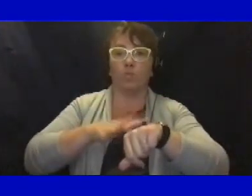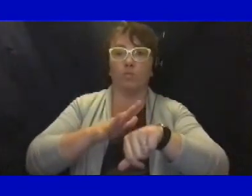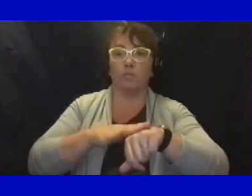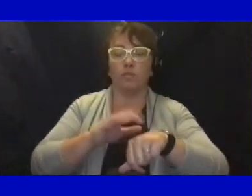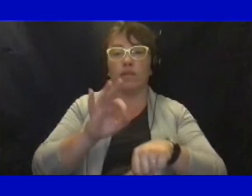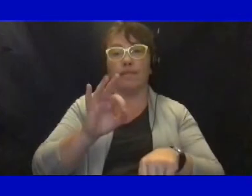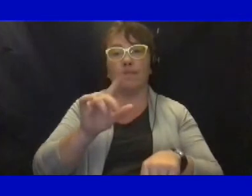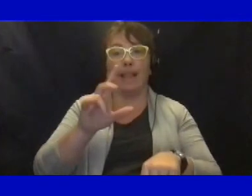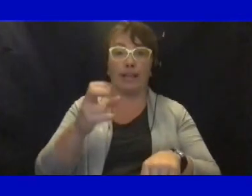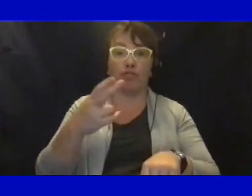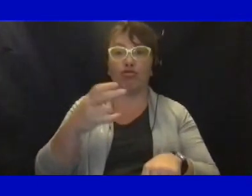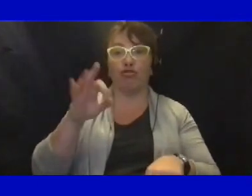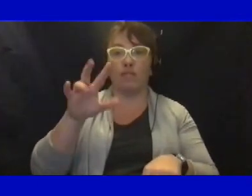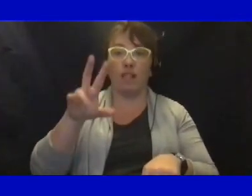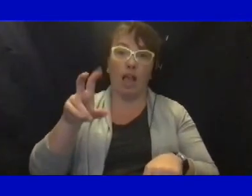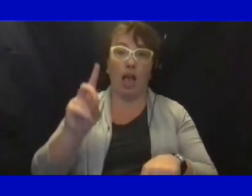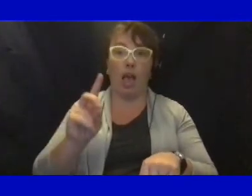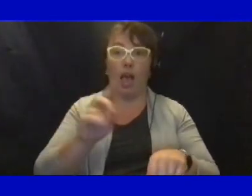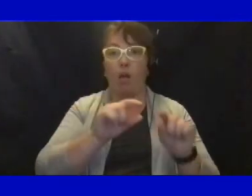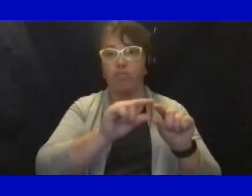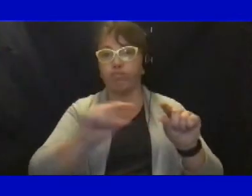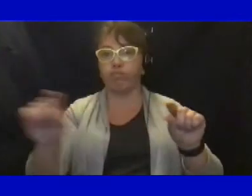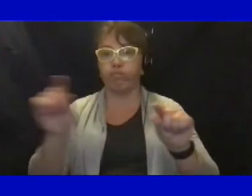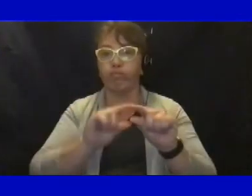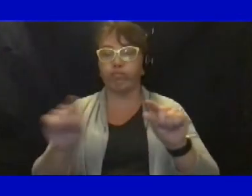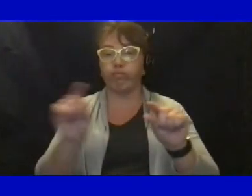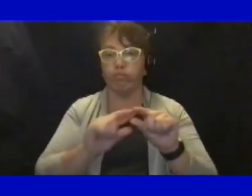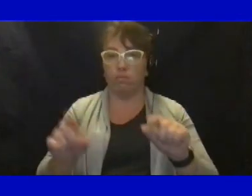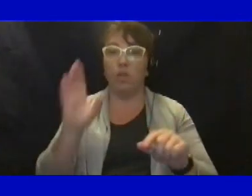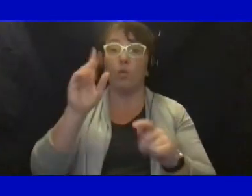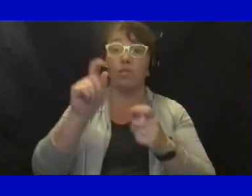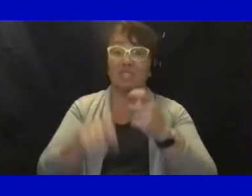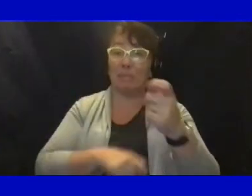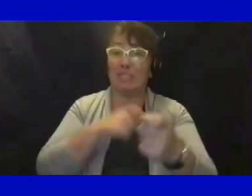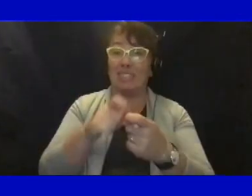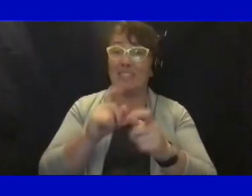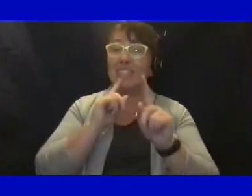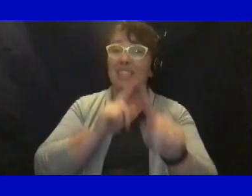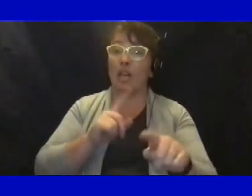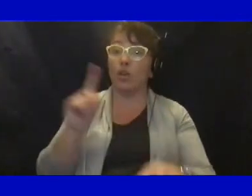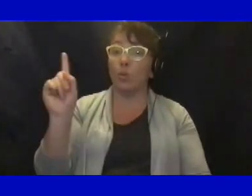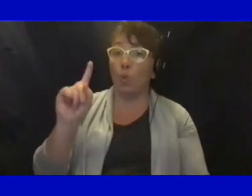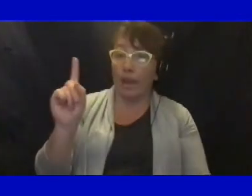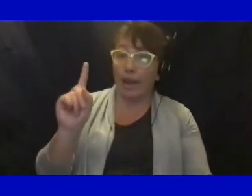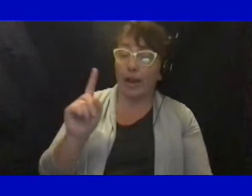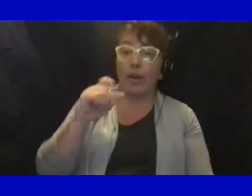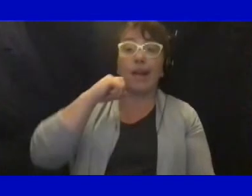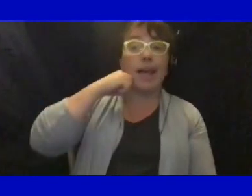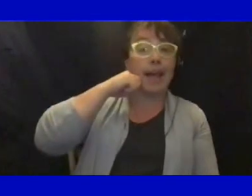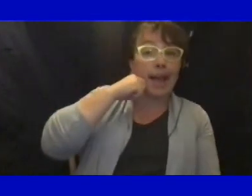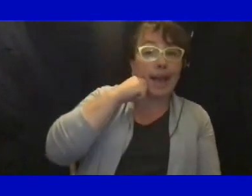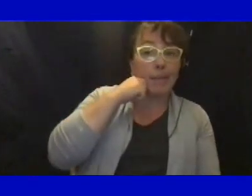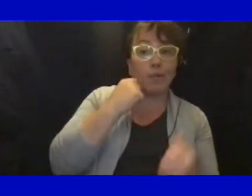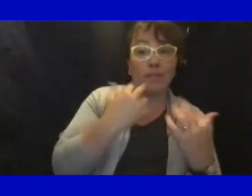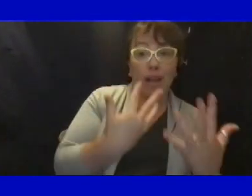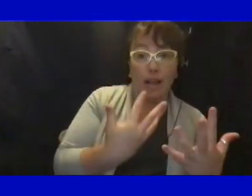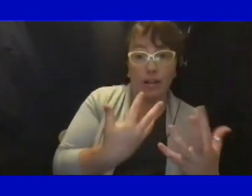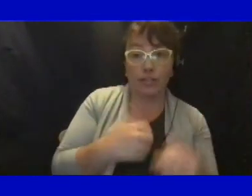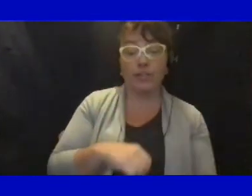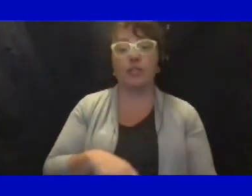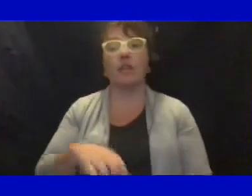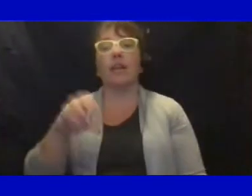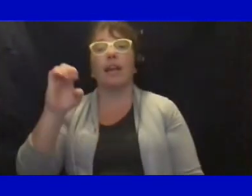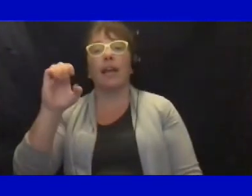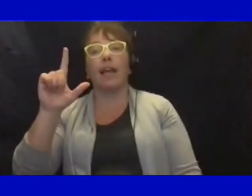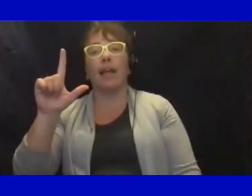and look like this. And it should specifically call out the fire. It should say Apple Fire. It likely will even say like the Banning Canyon. It might